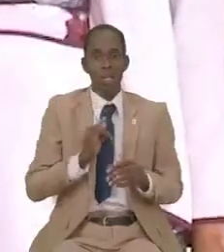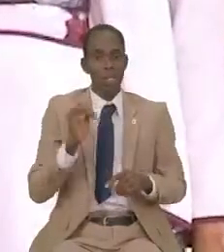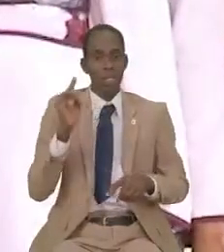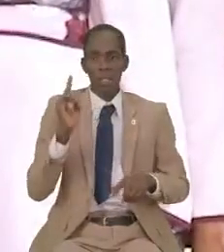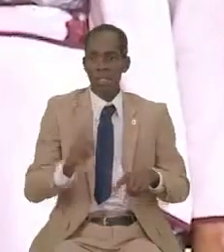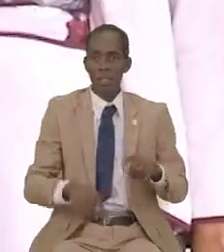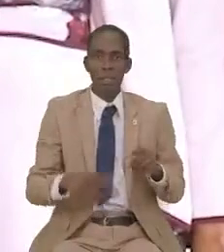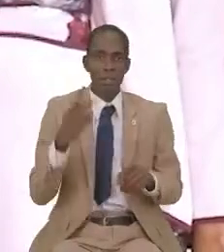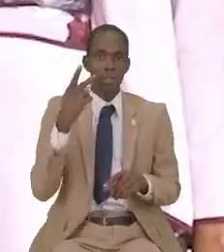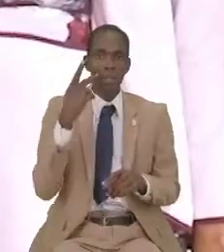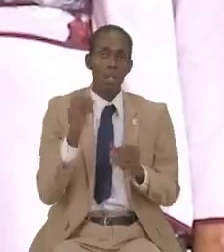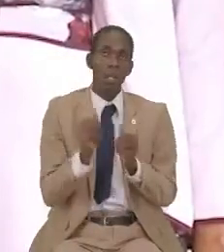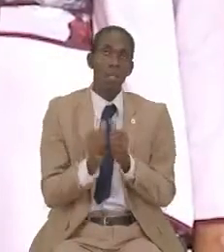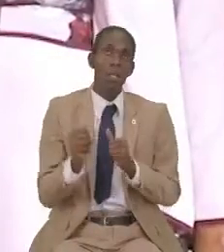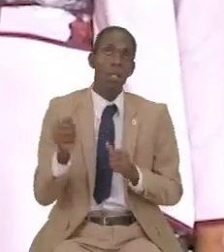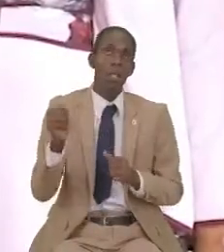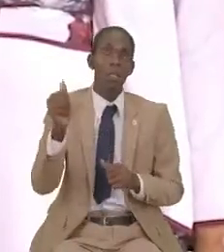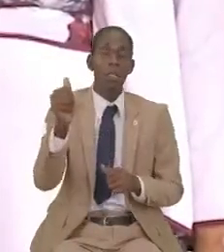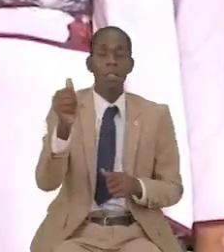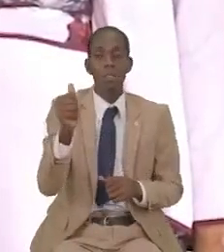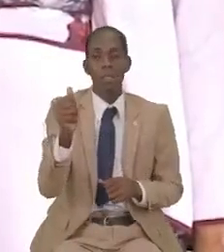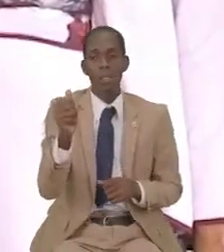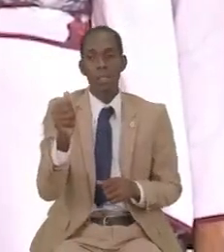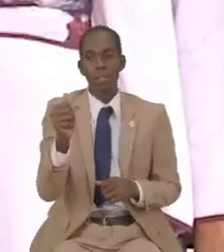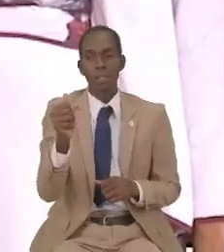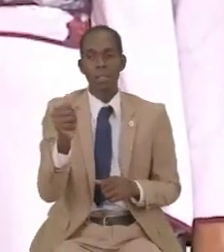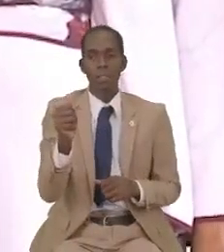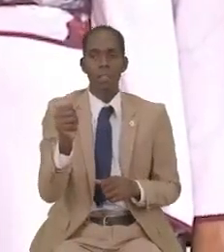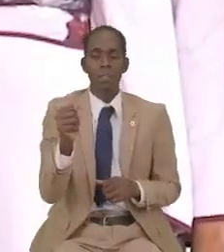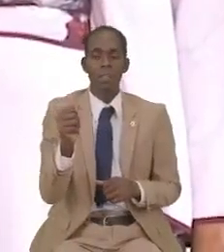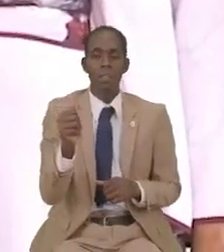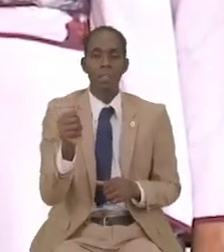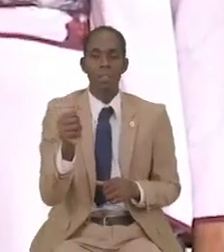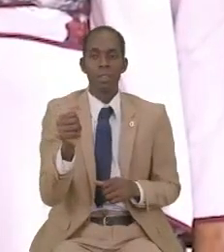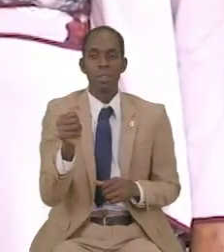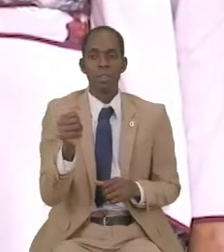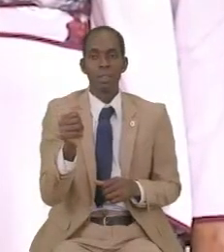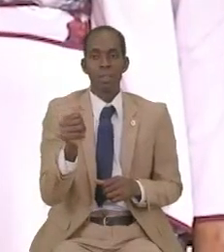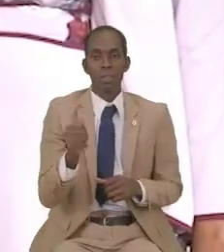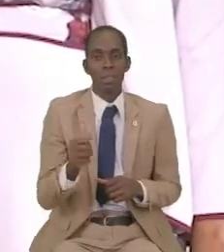though I cannot see ahead,